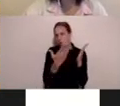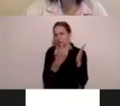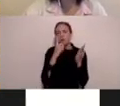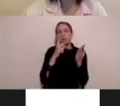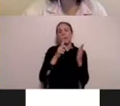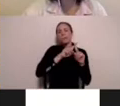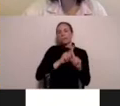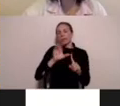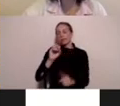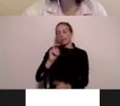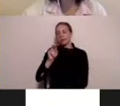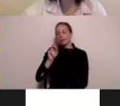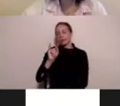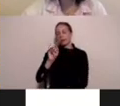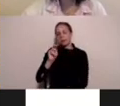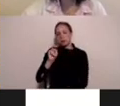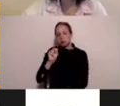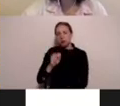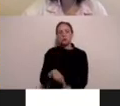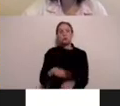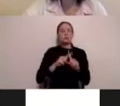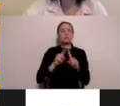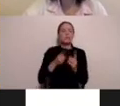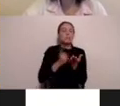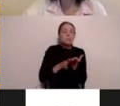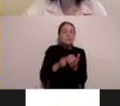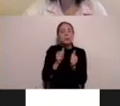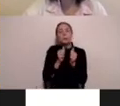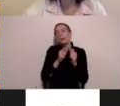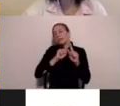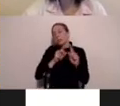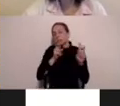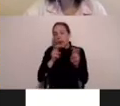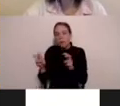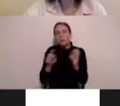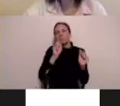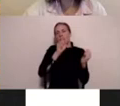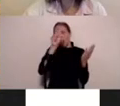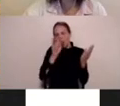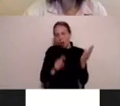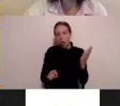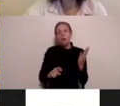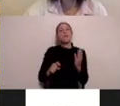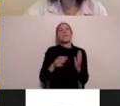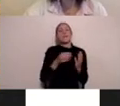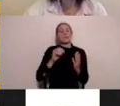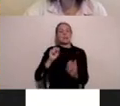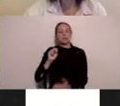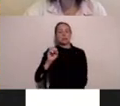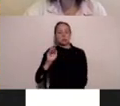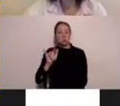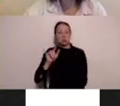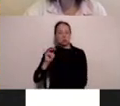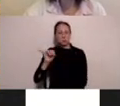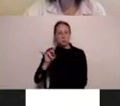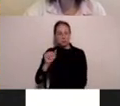some discussion on newborn screening topics, and links to our social media so you can follow along on updates. As updates to state services